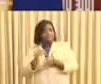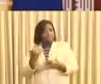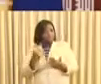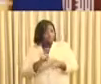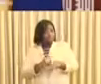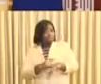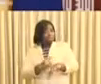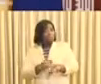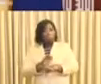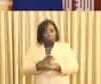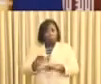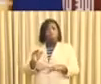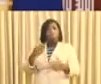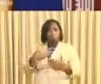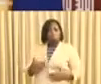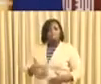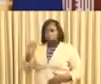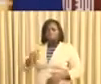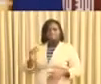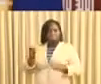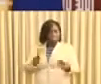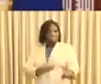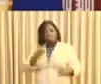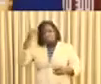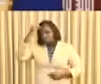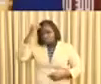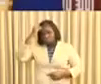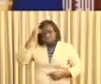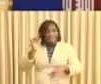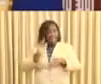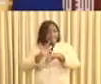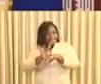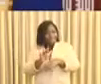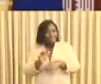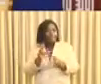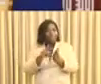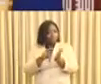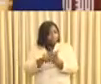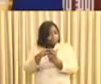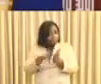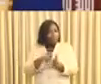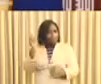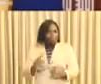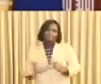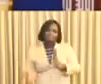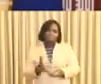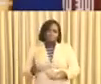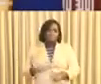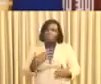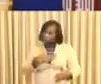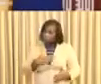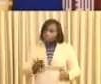disease. Early reporting is what is required, and I implore everybody to heed this call.